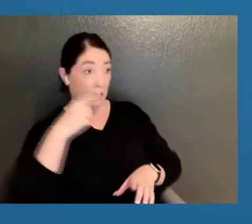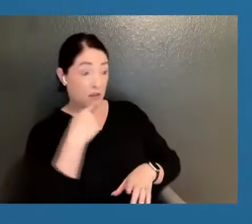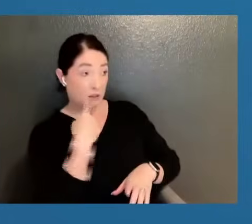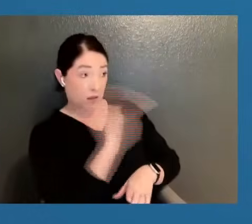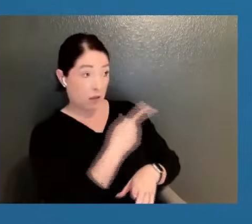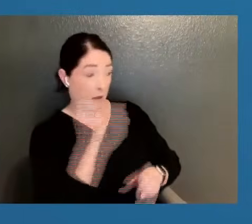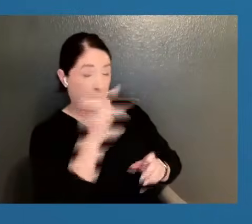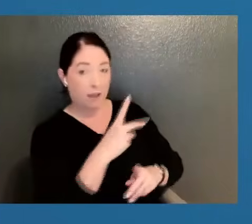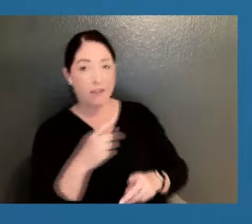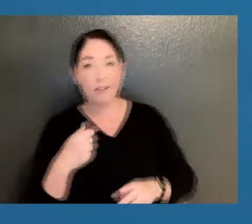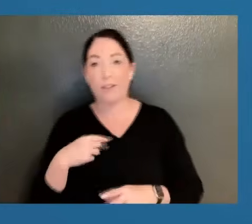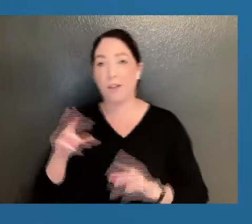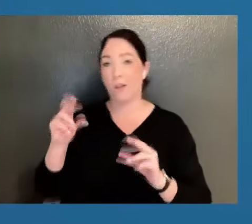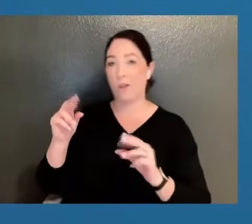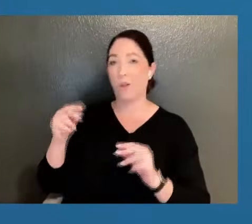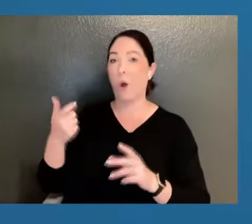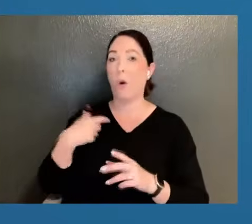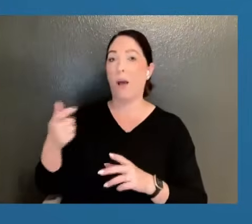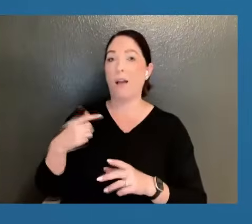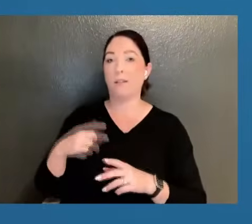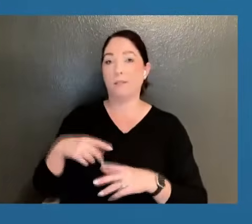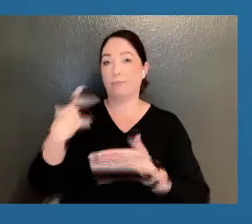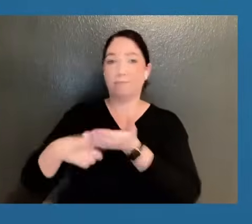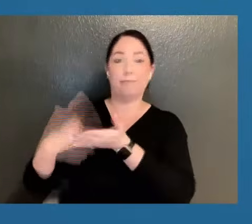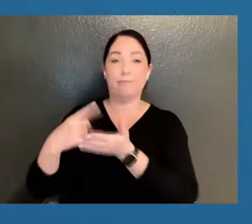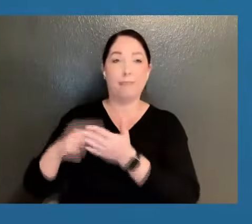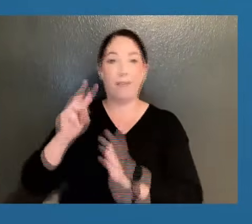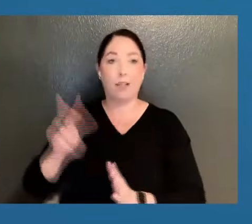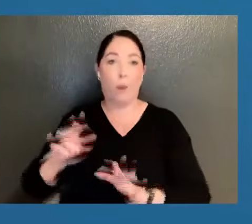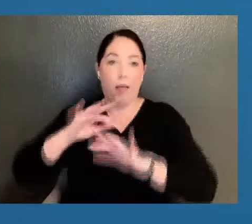I just kind of talk about Venezuela and all kinds of things.